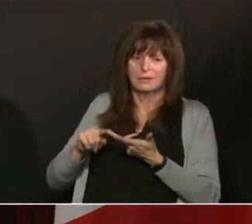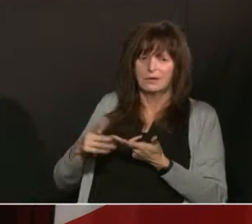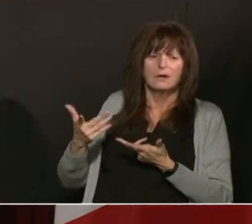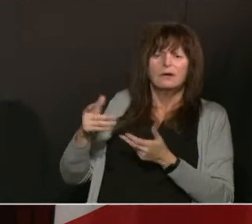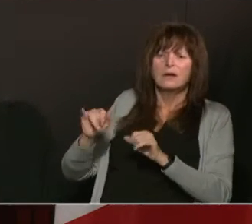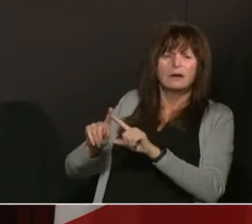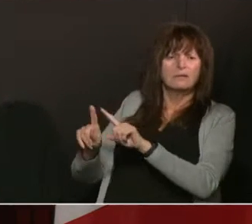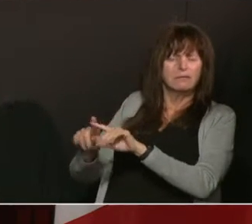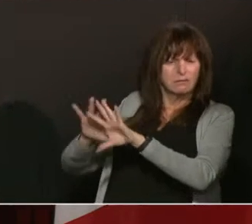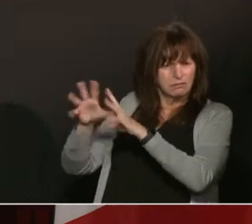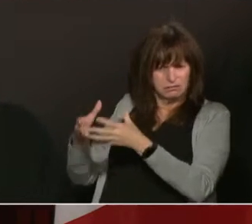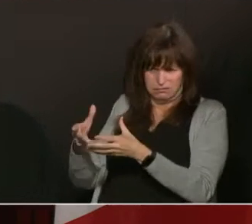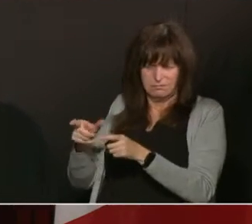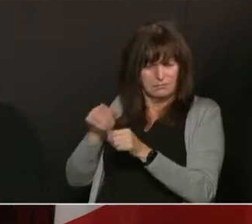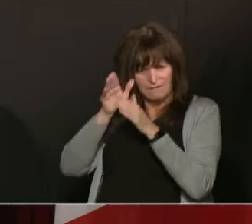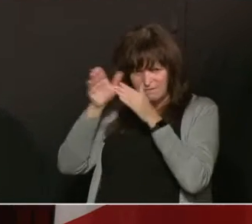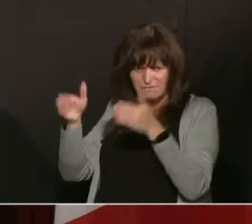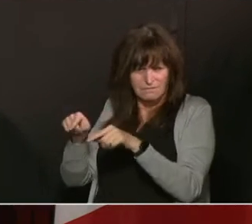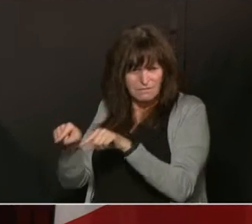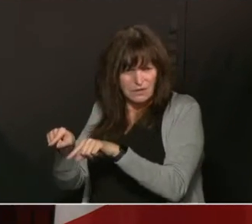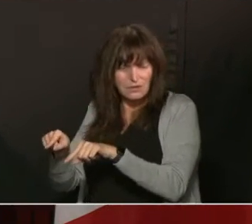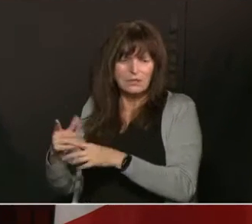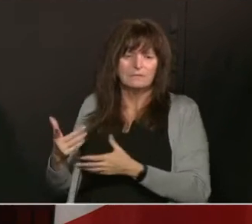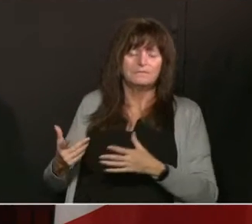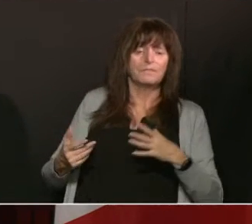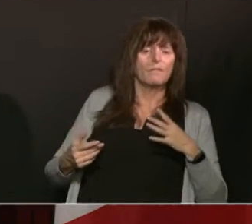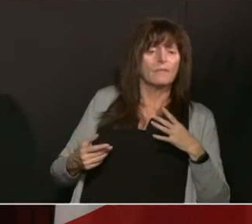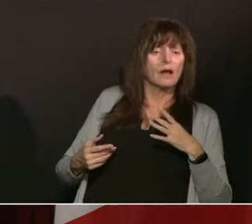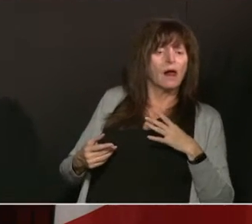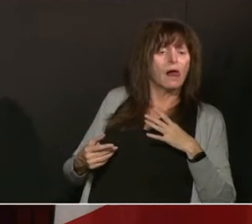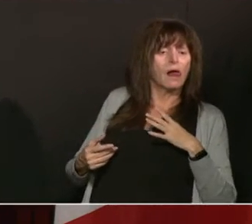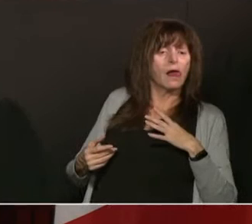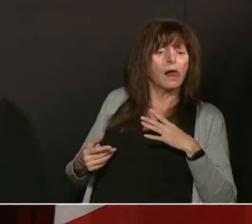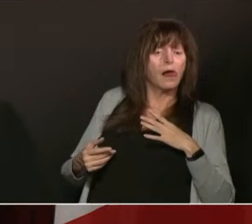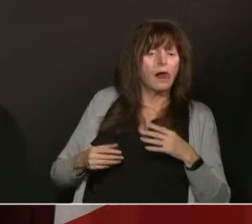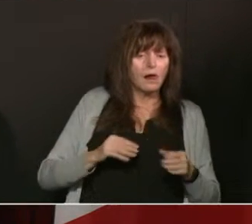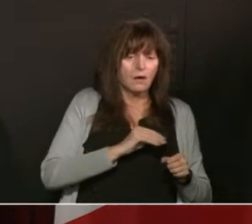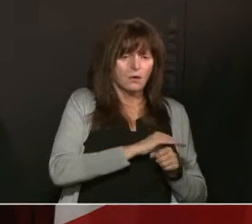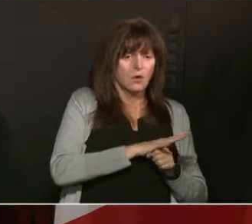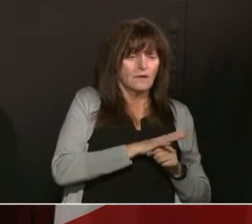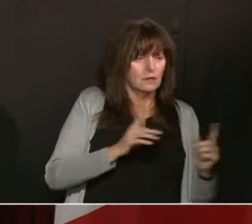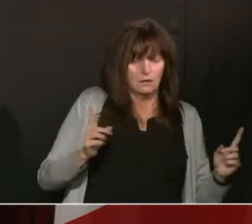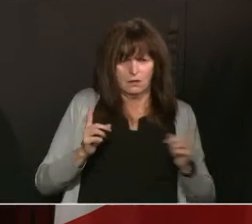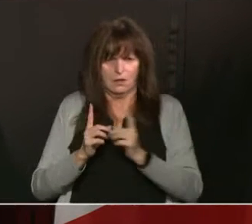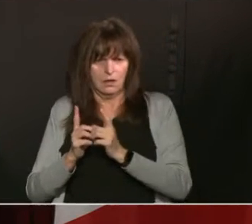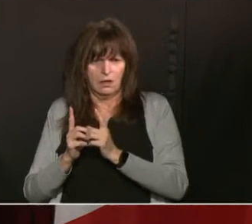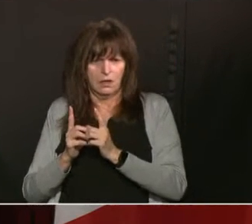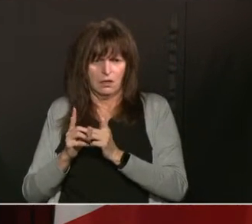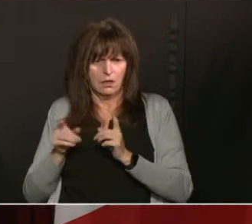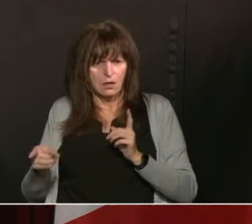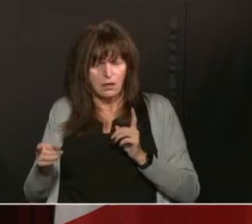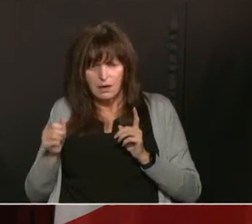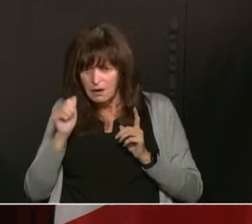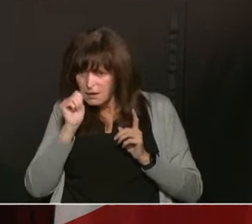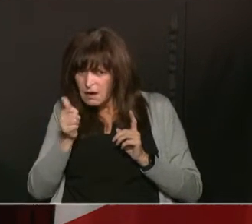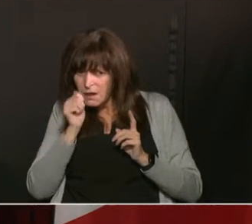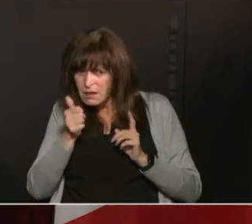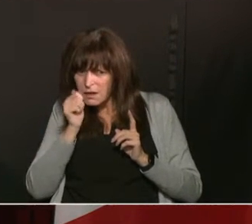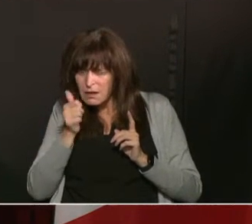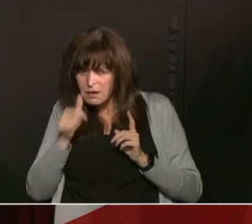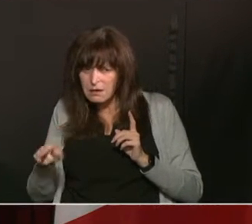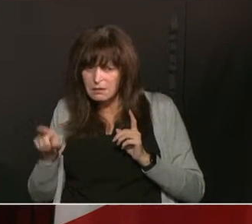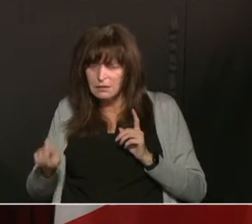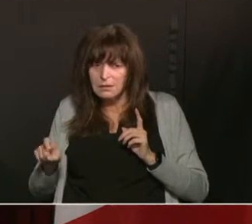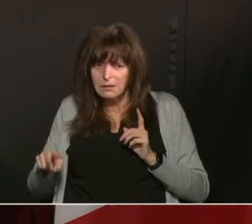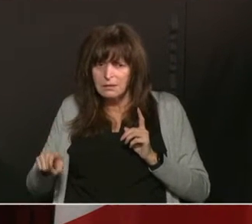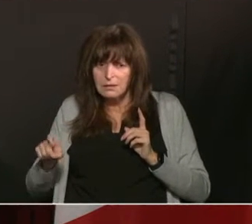with someone with COVID. And so that would be a daily test, once-a-day test for 10 days after they've had a